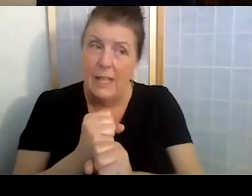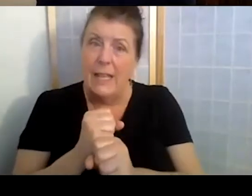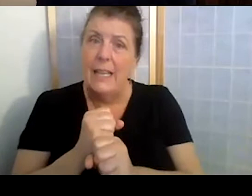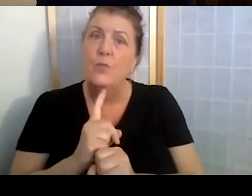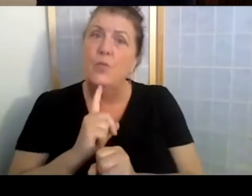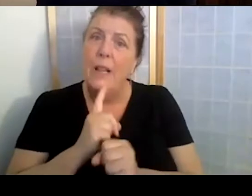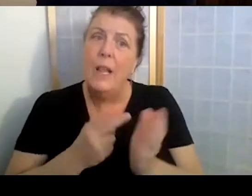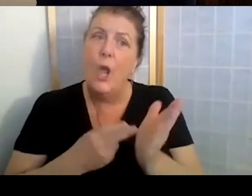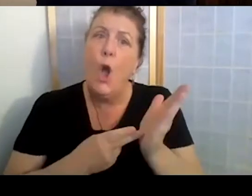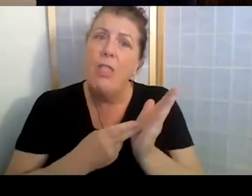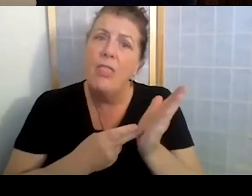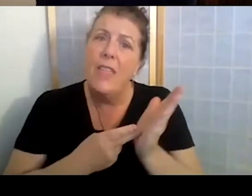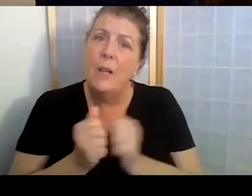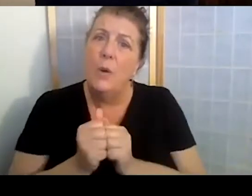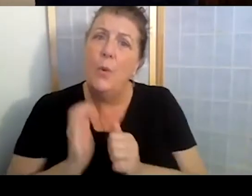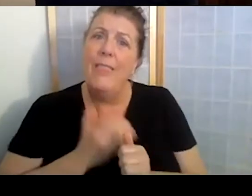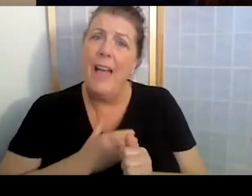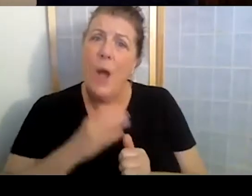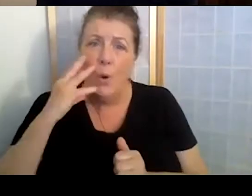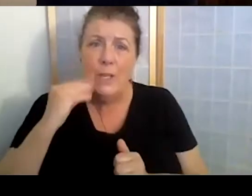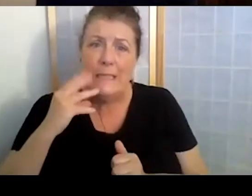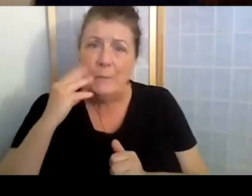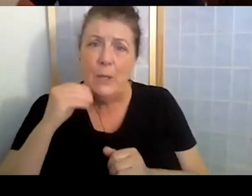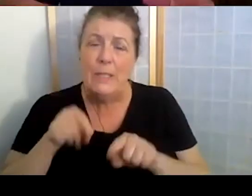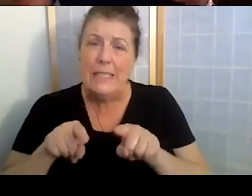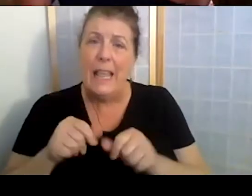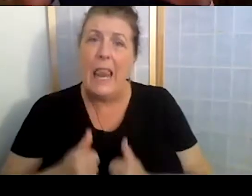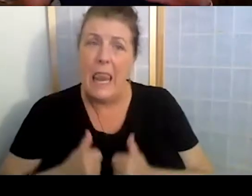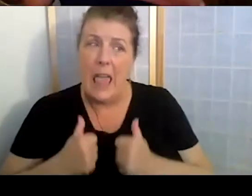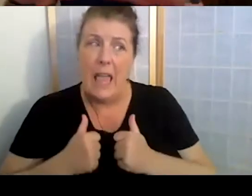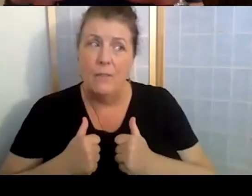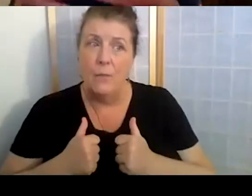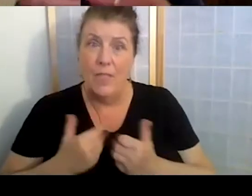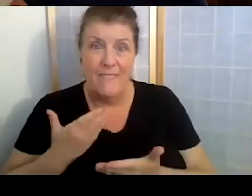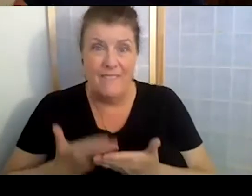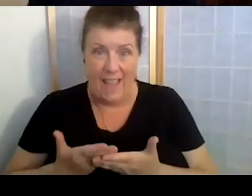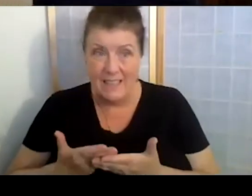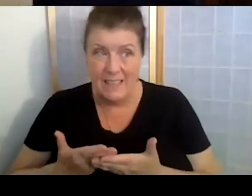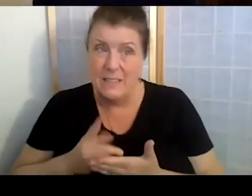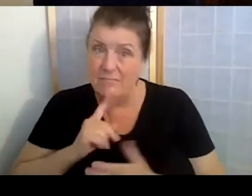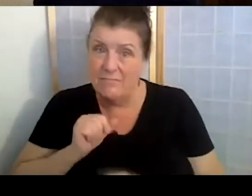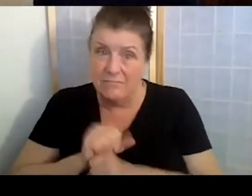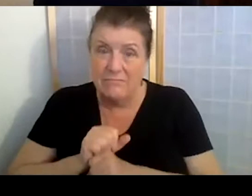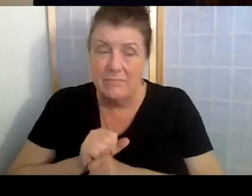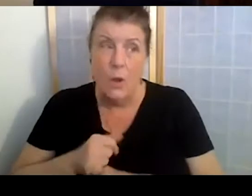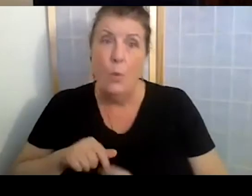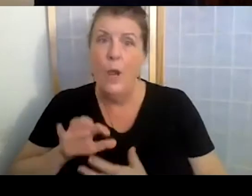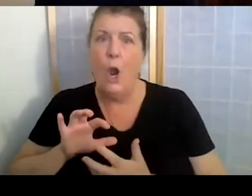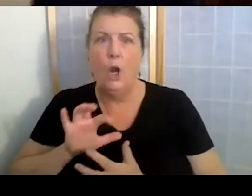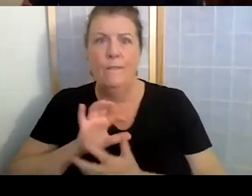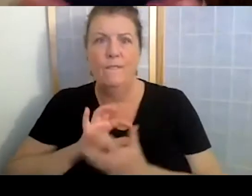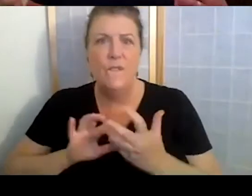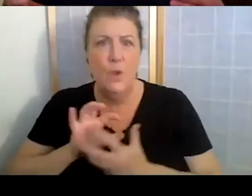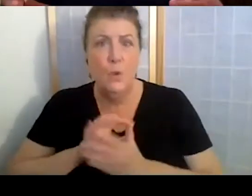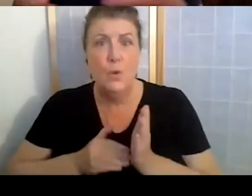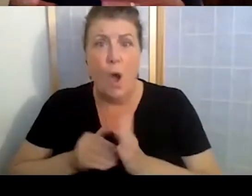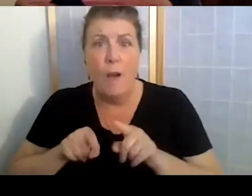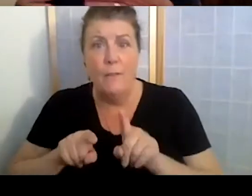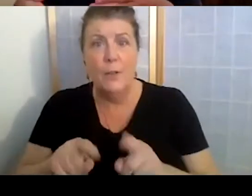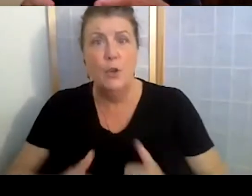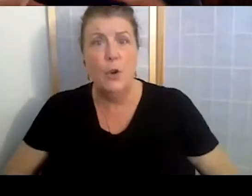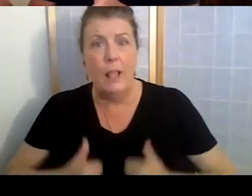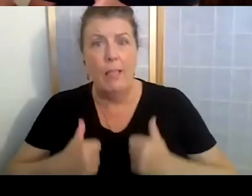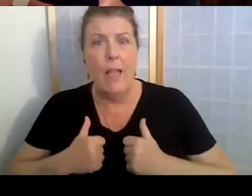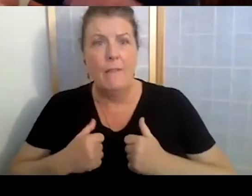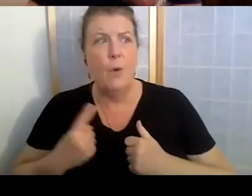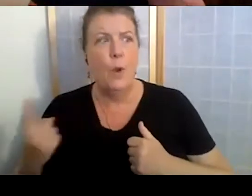that we're confused a lot of the time and we're constantly intersecting with other people's stories. And we don't know at what